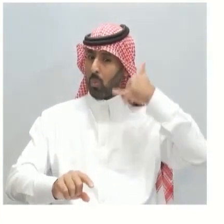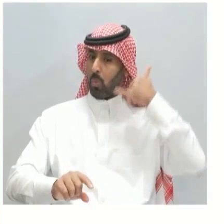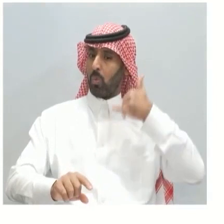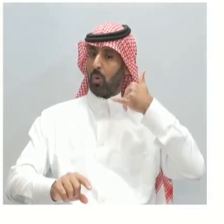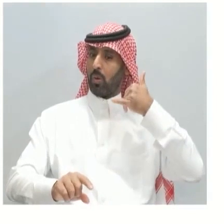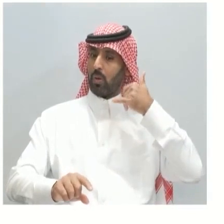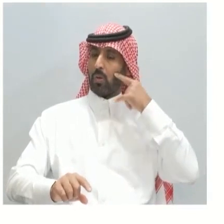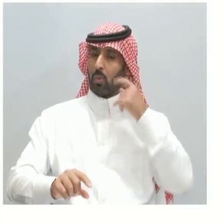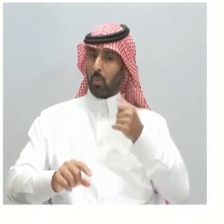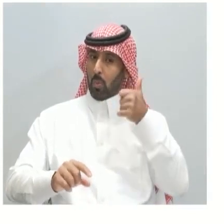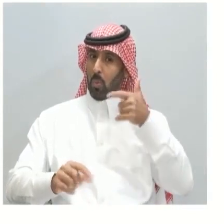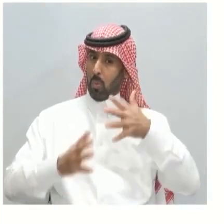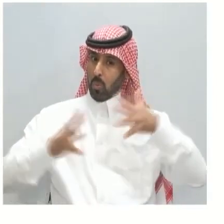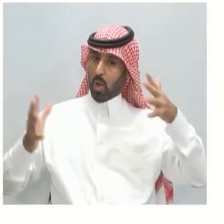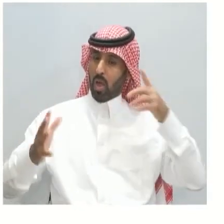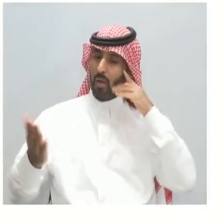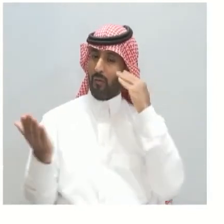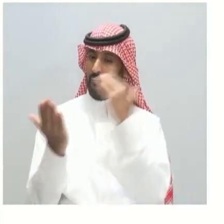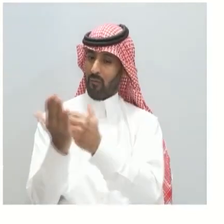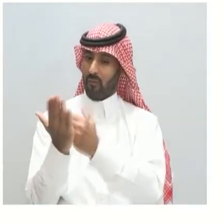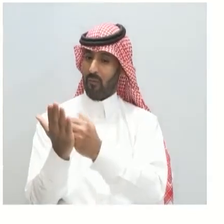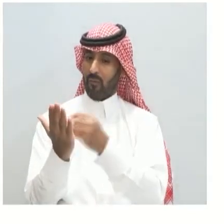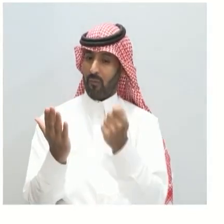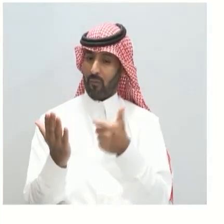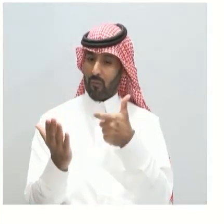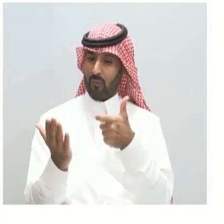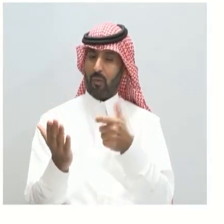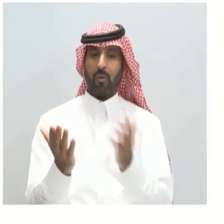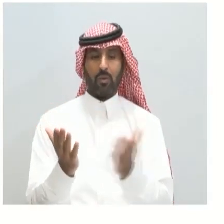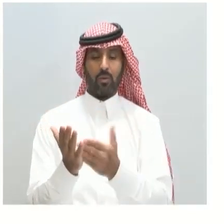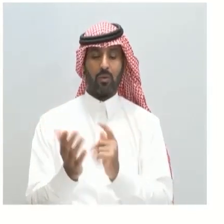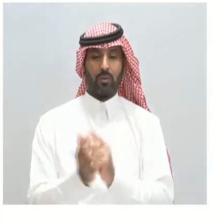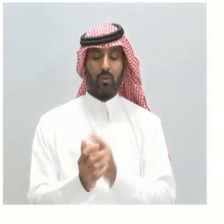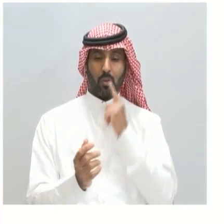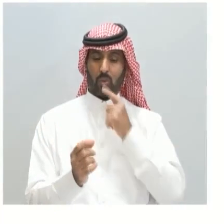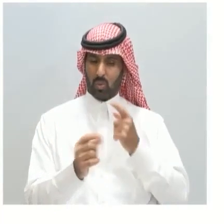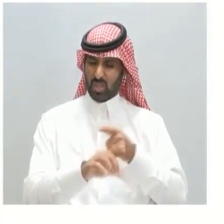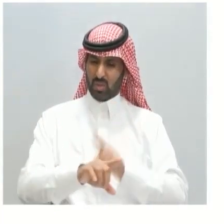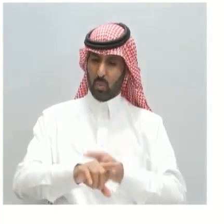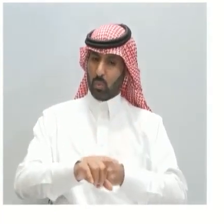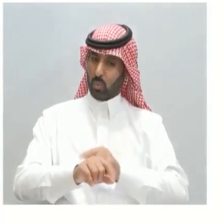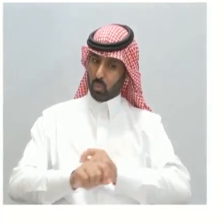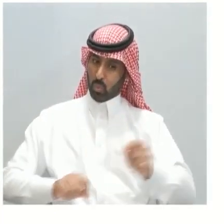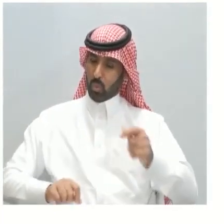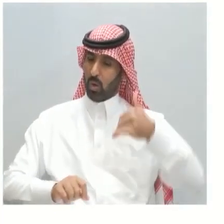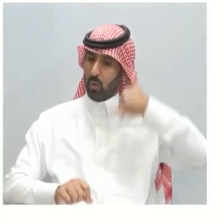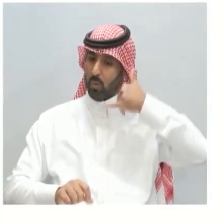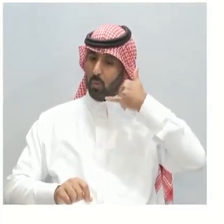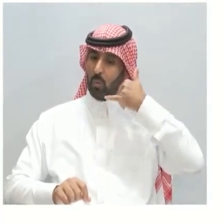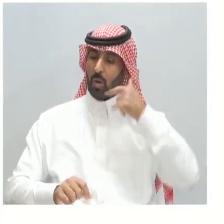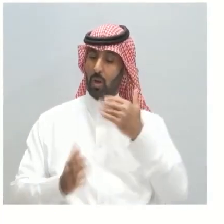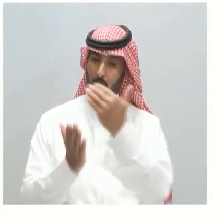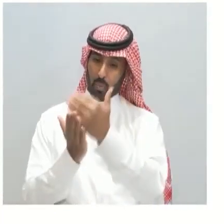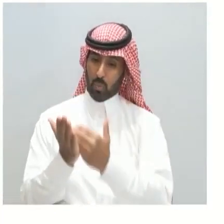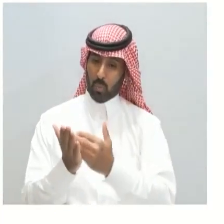the longer the telephone call, the bigger the telephone bill. So again, the longer the telephone call, the bigger